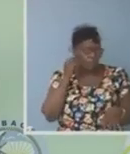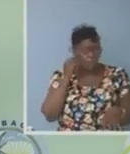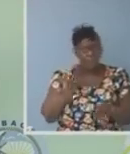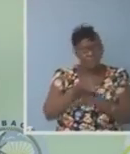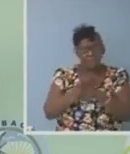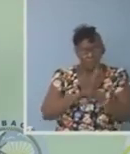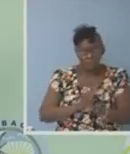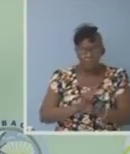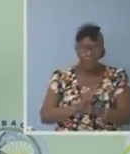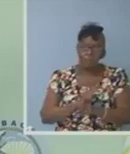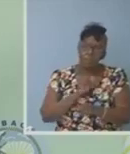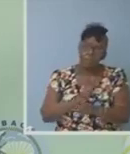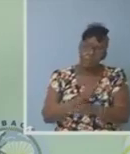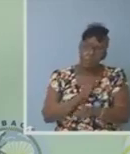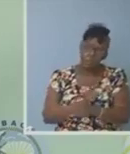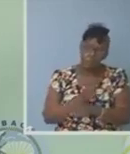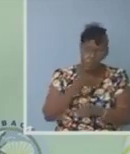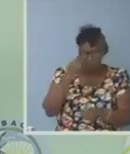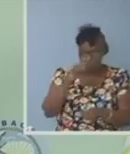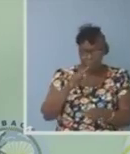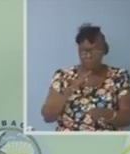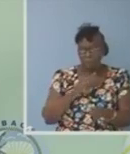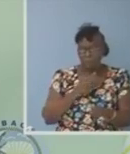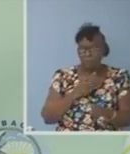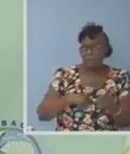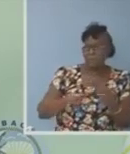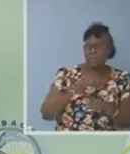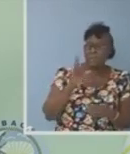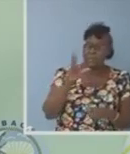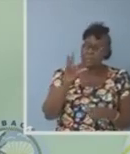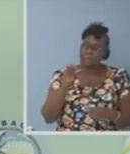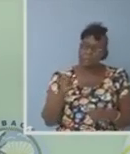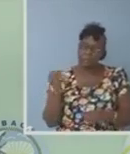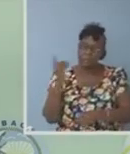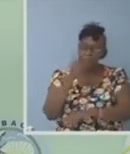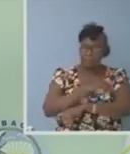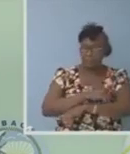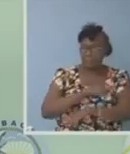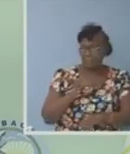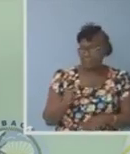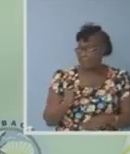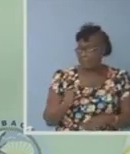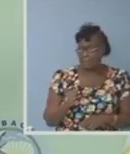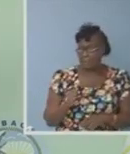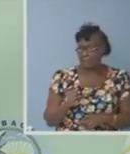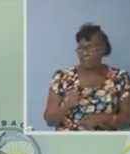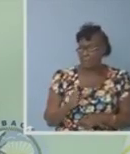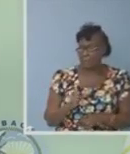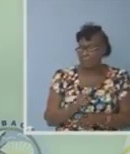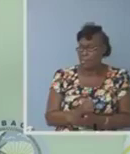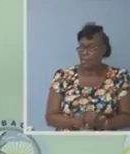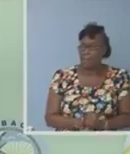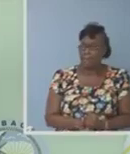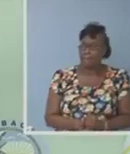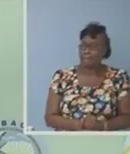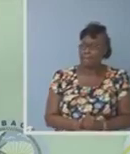employment within the next 30 days or so in the first instance. We also,